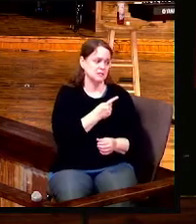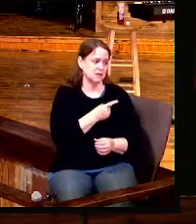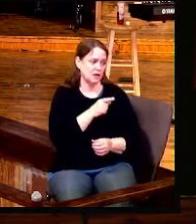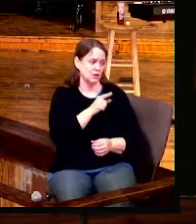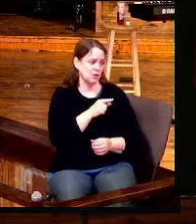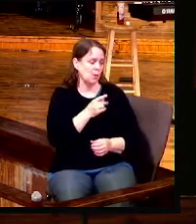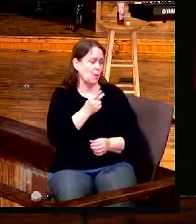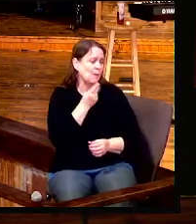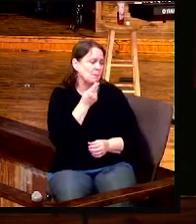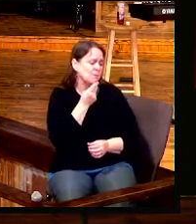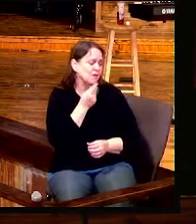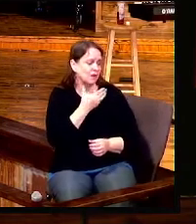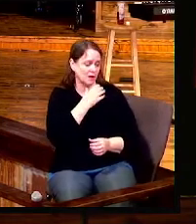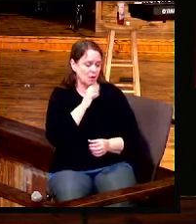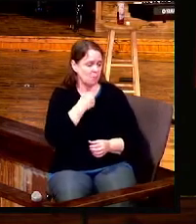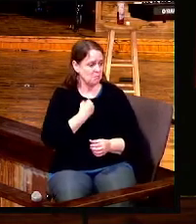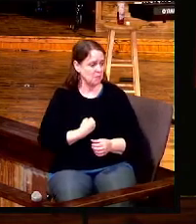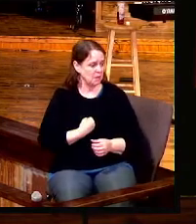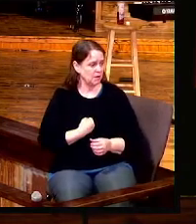do you think he would be offended by that?